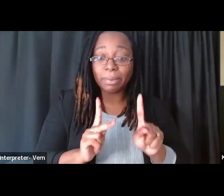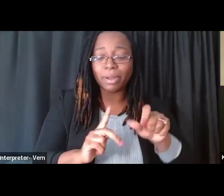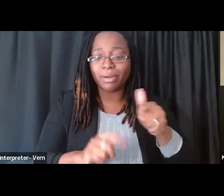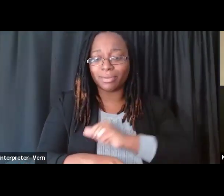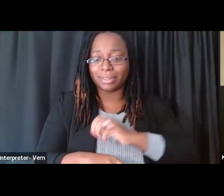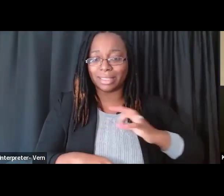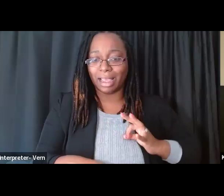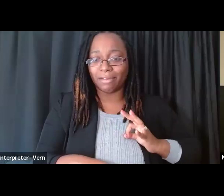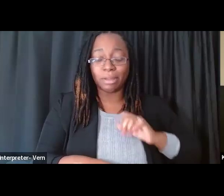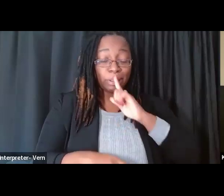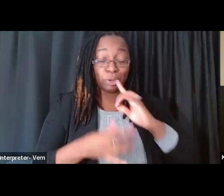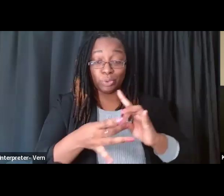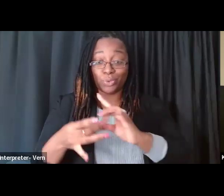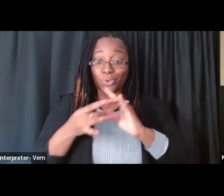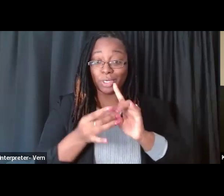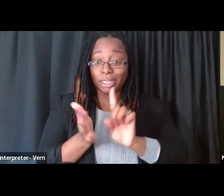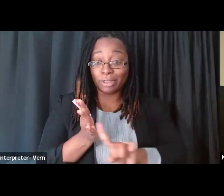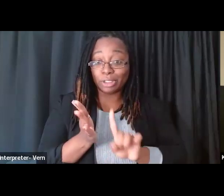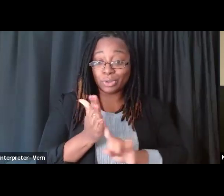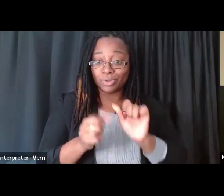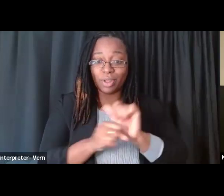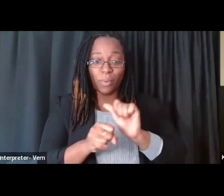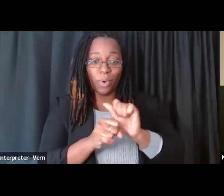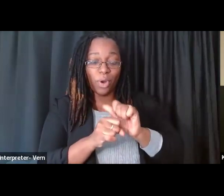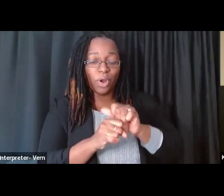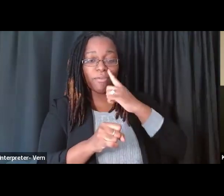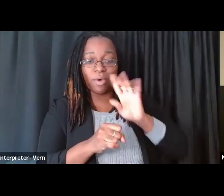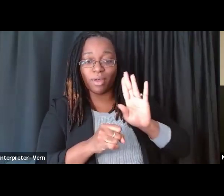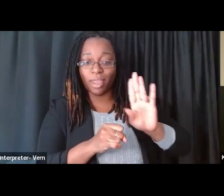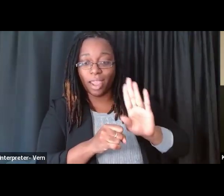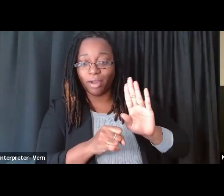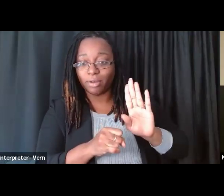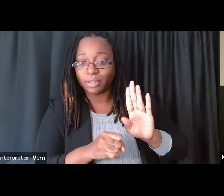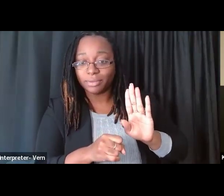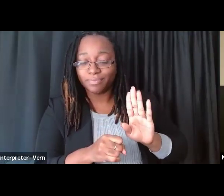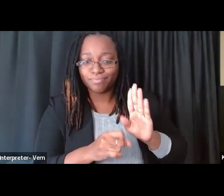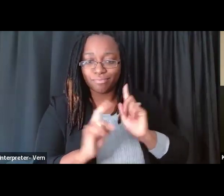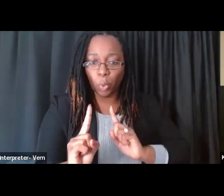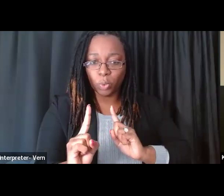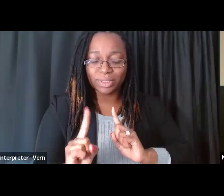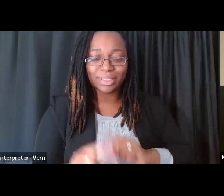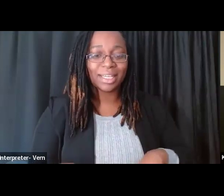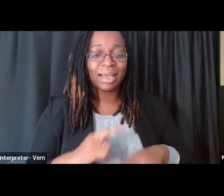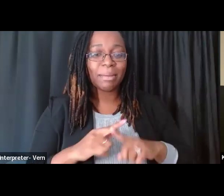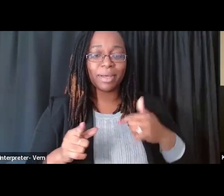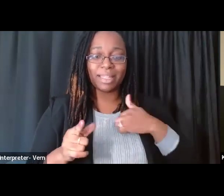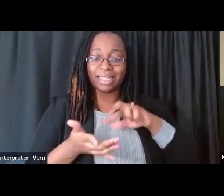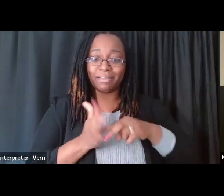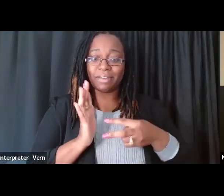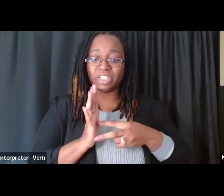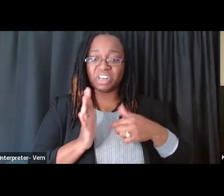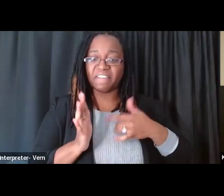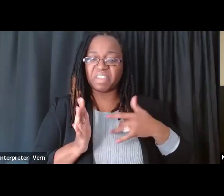of the production. I find this definition a bit incomplete. Thanks, Wikipedia. I love that we collaborate